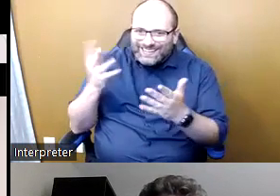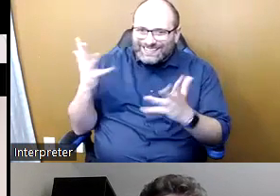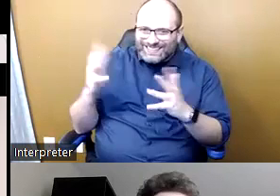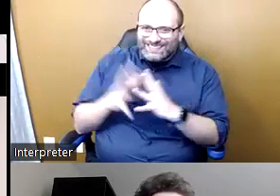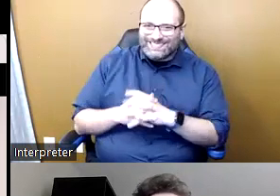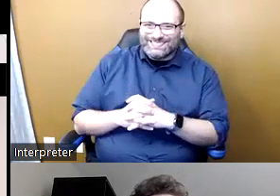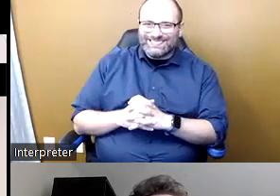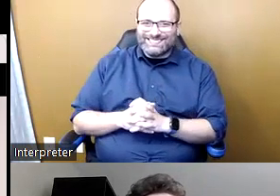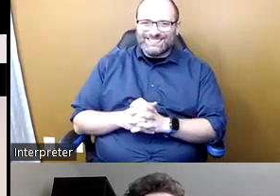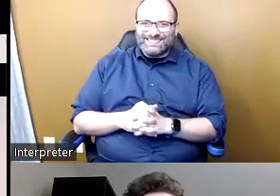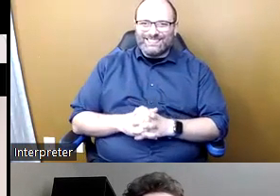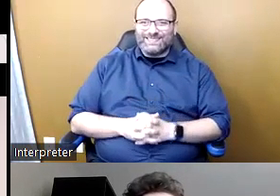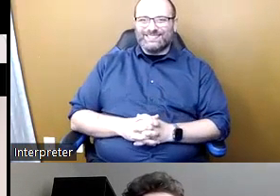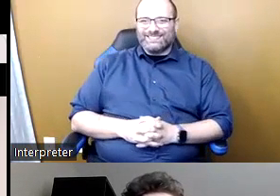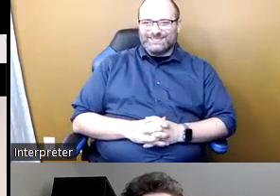Yay.